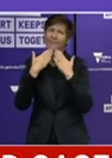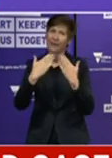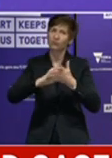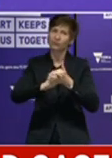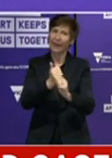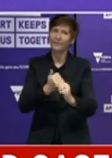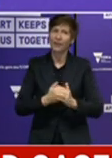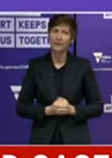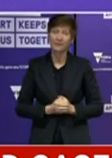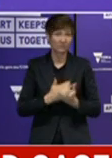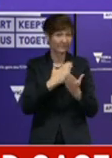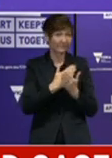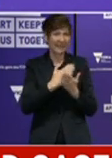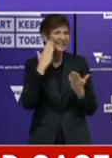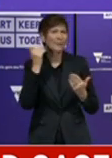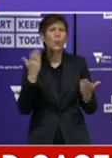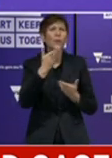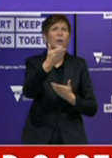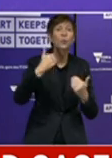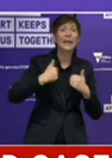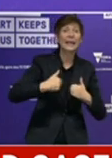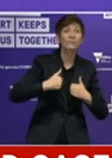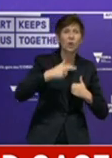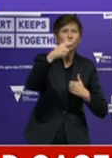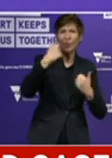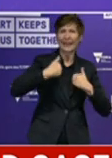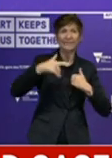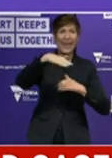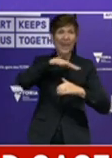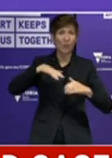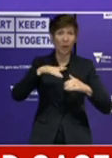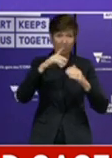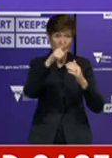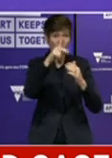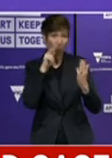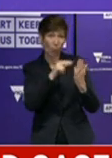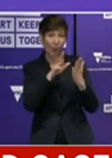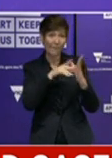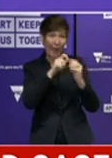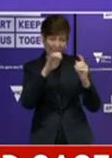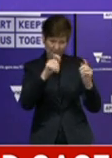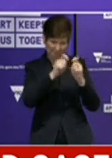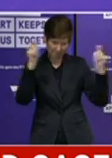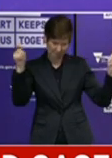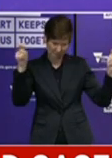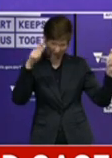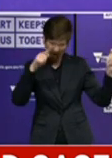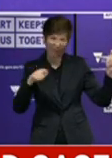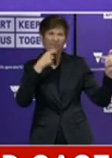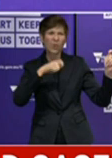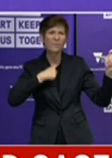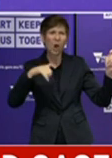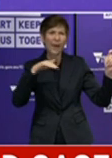circumstance, and certainly even with the mildest of symptoms, don't put it off, don't delay, please come forward and get tested as soon as you feel any of those